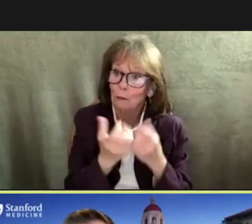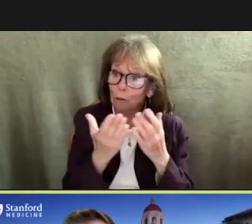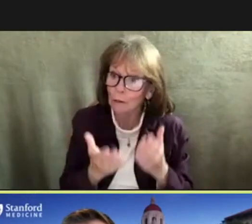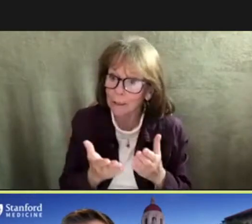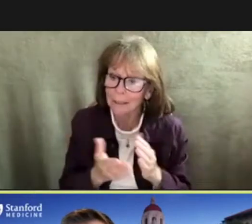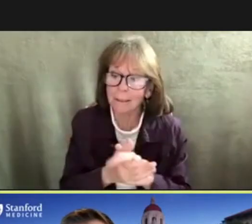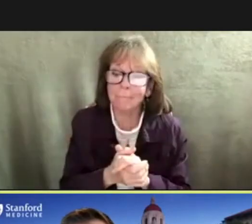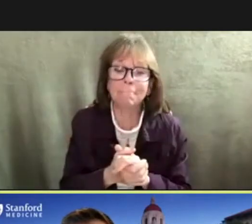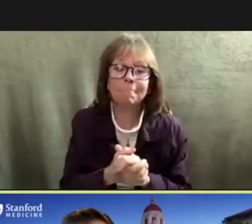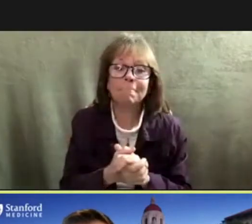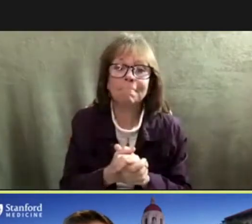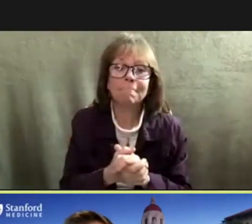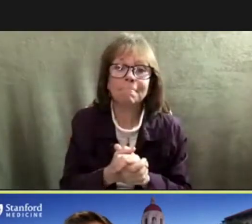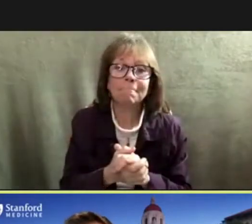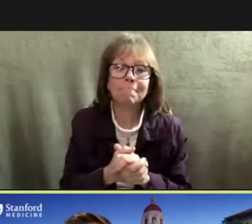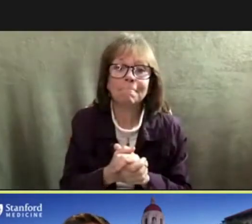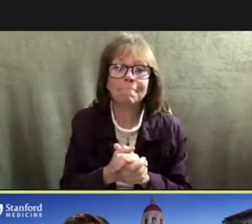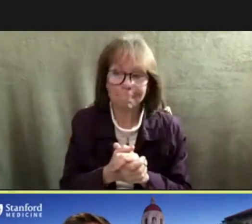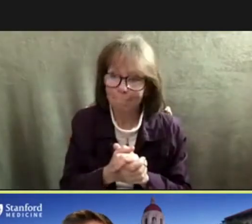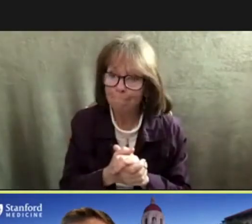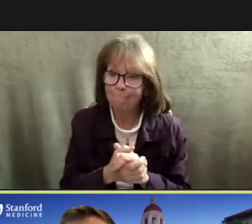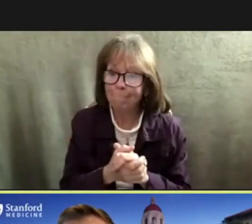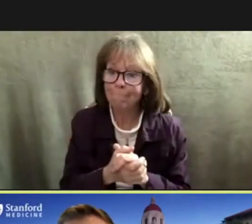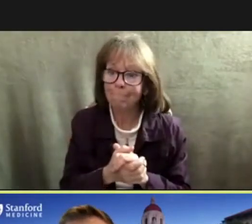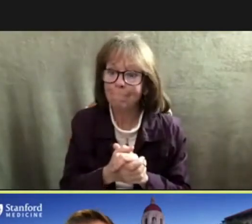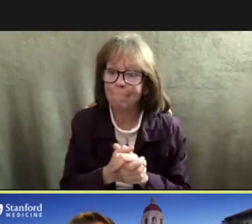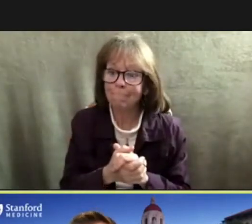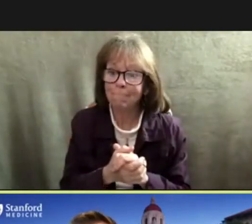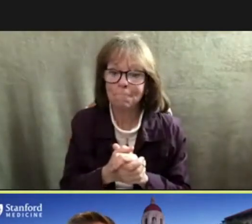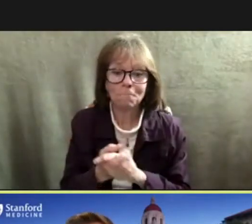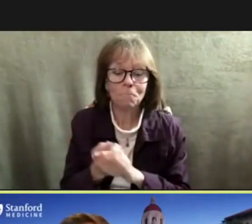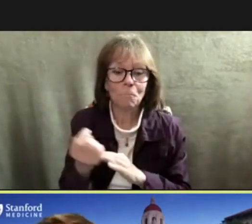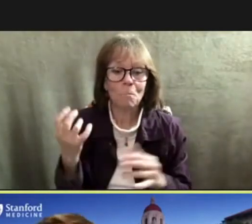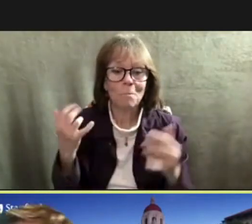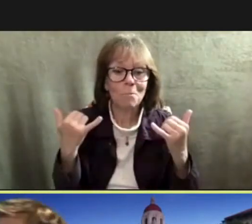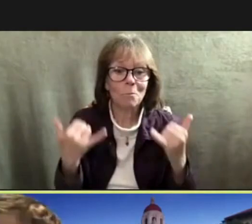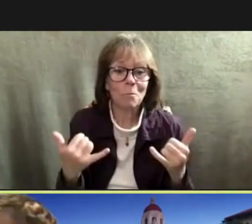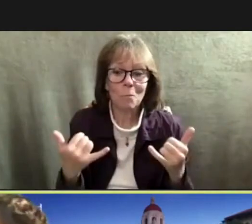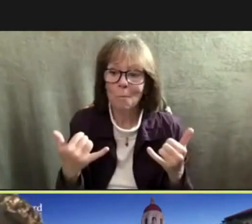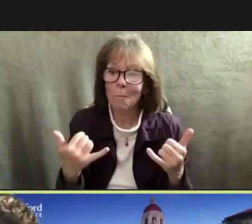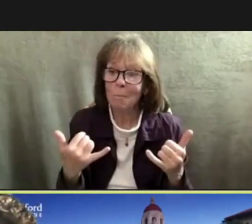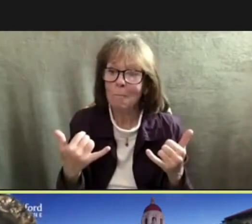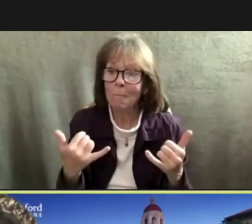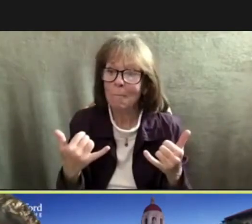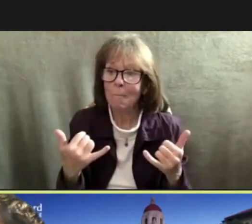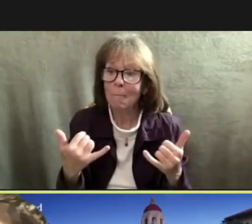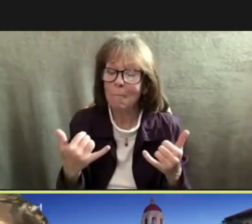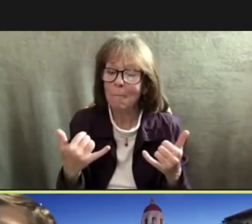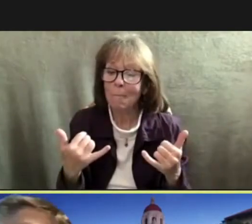that, I will